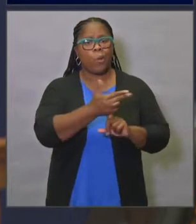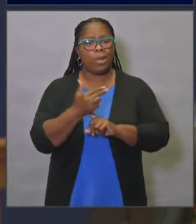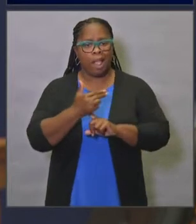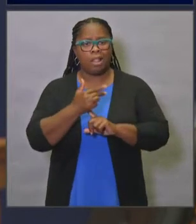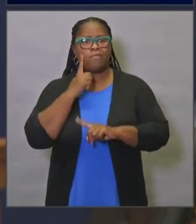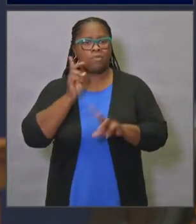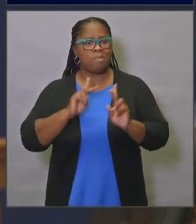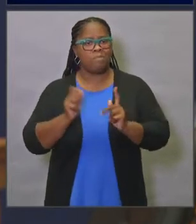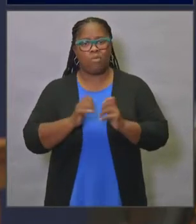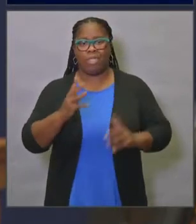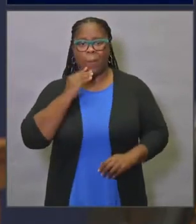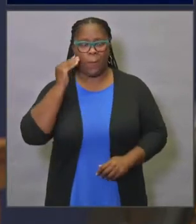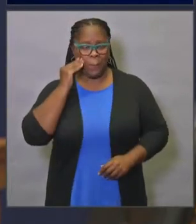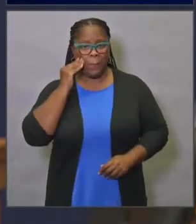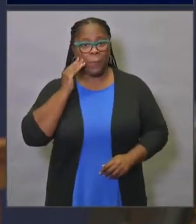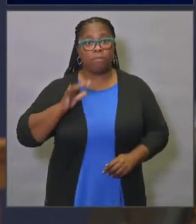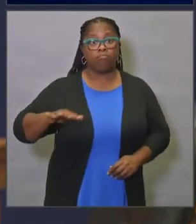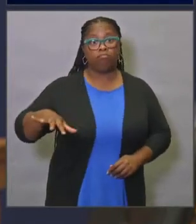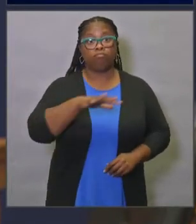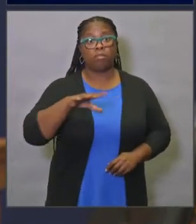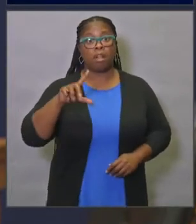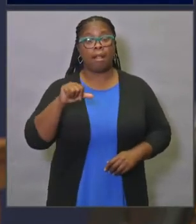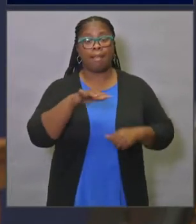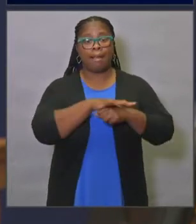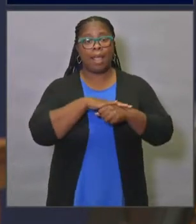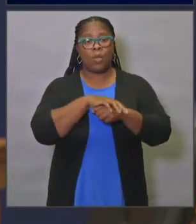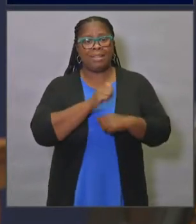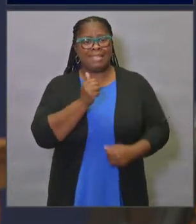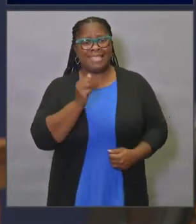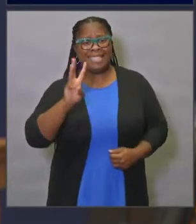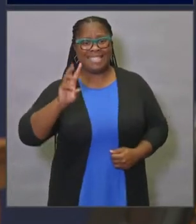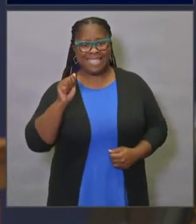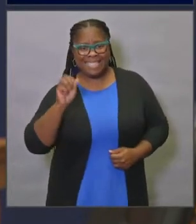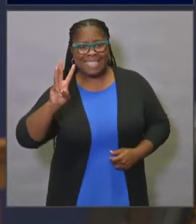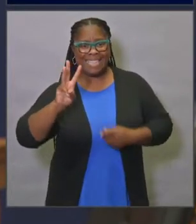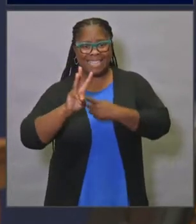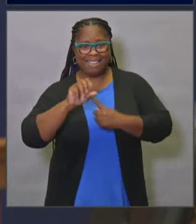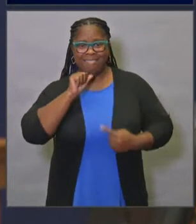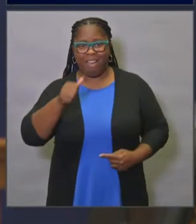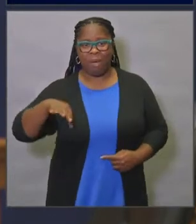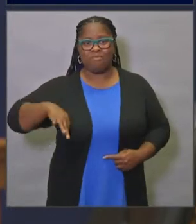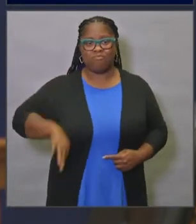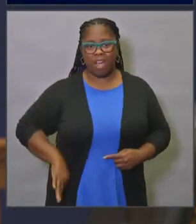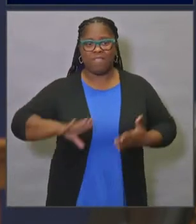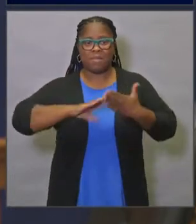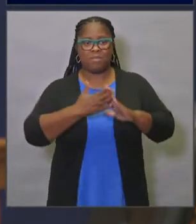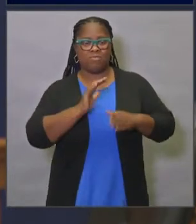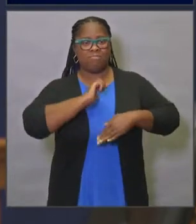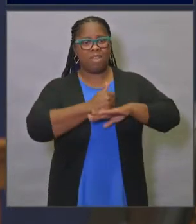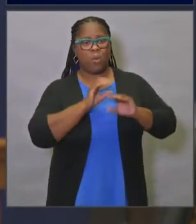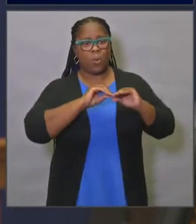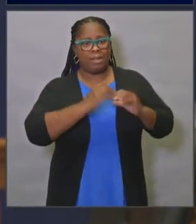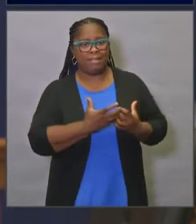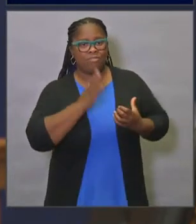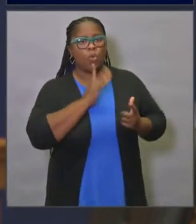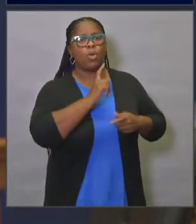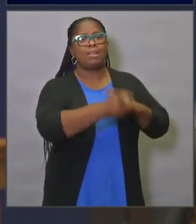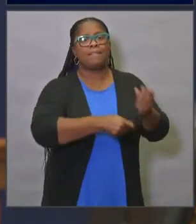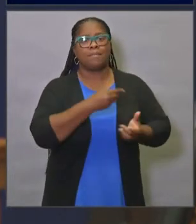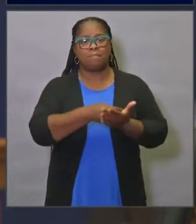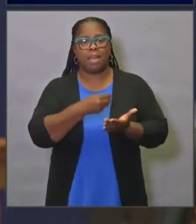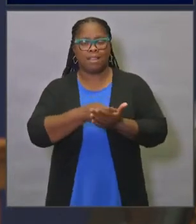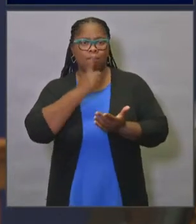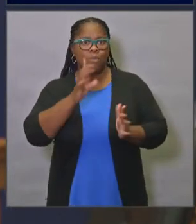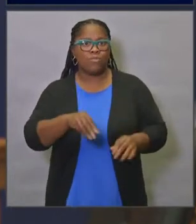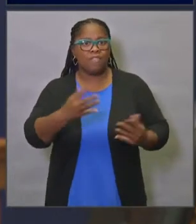Angeles County, 16 nonprofit community-based organizations will receive grants to provide health services at our Project